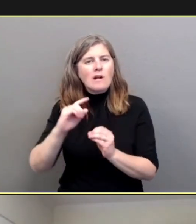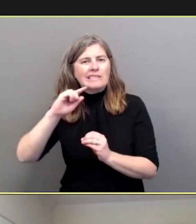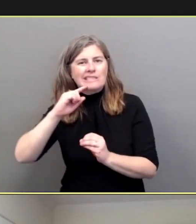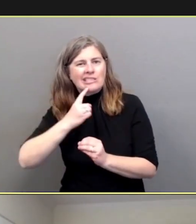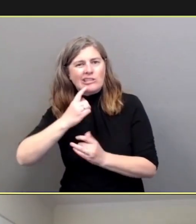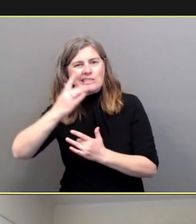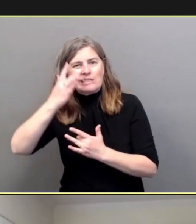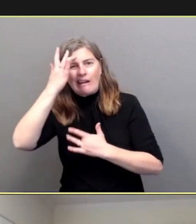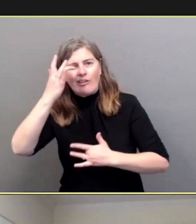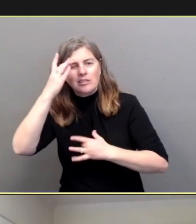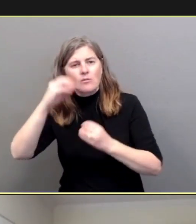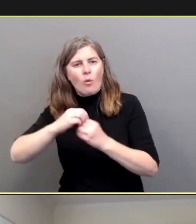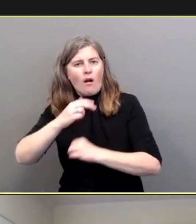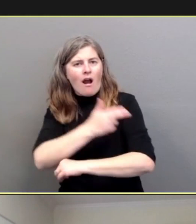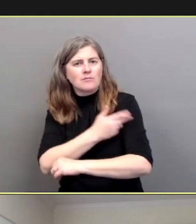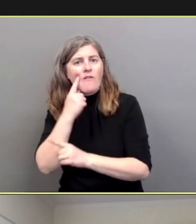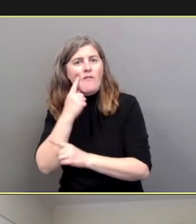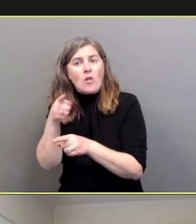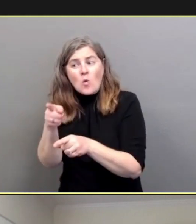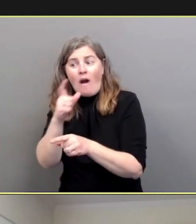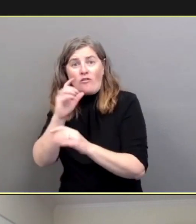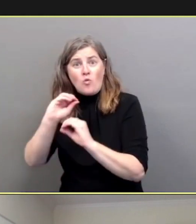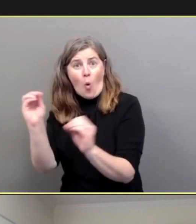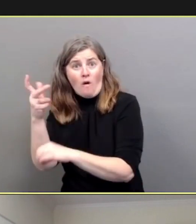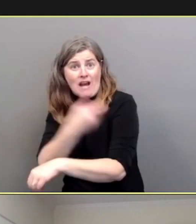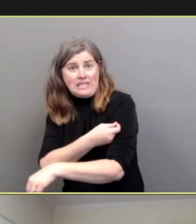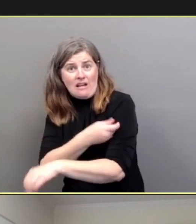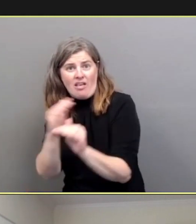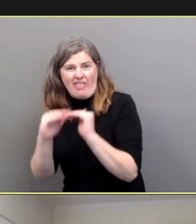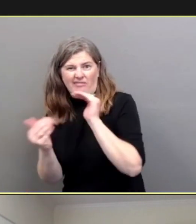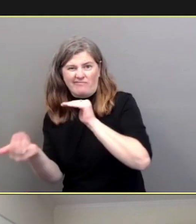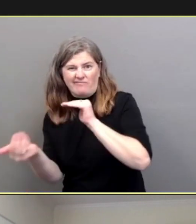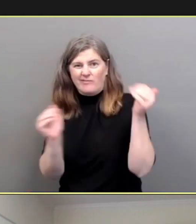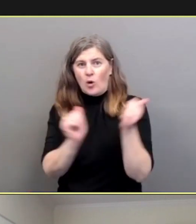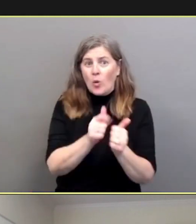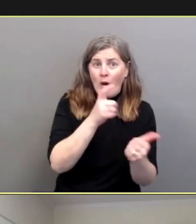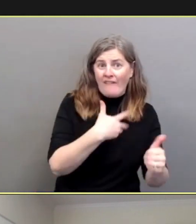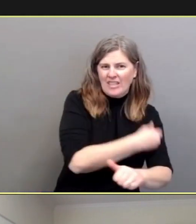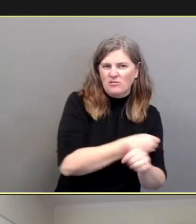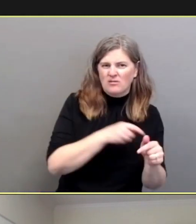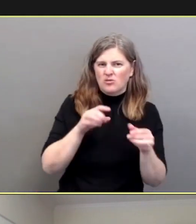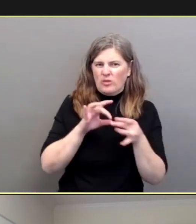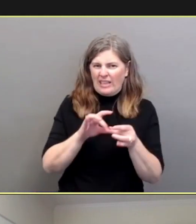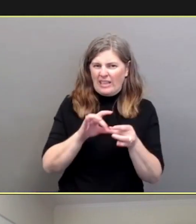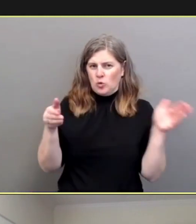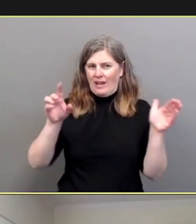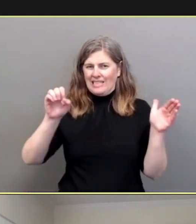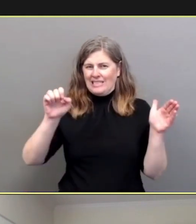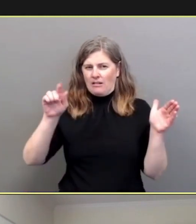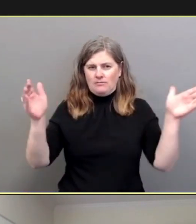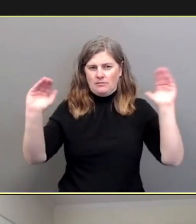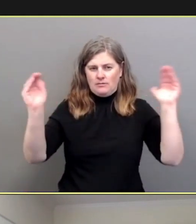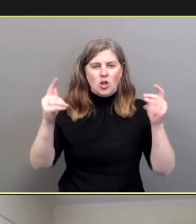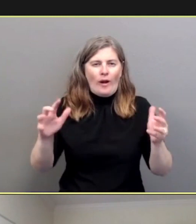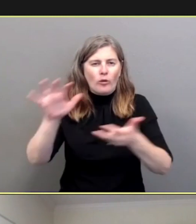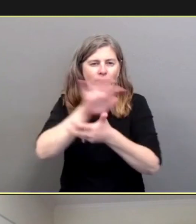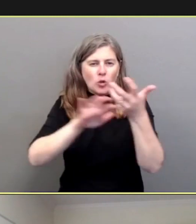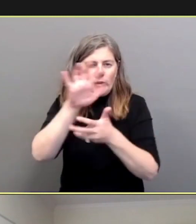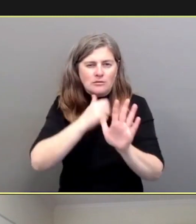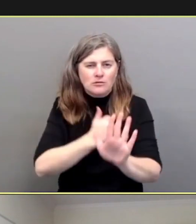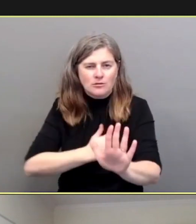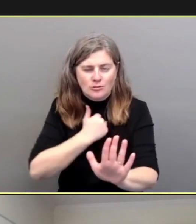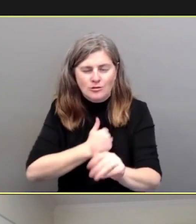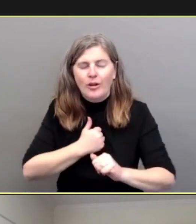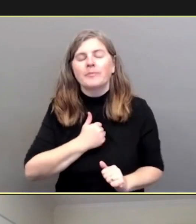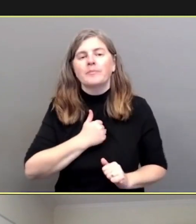hospitalization in unvaccinated populations than vaccinated in the Delta variant. So sorry, I don't want to confuse this answer.